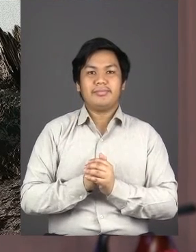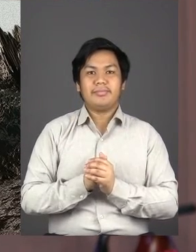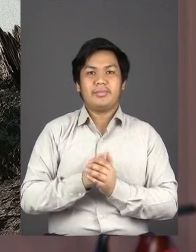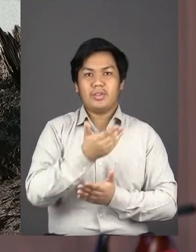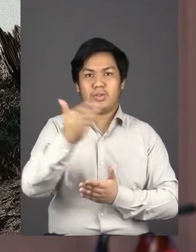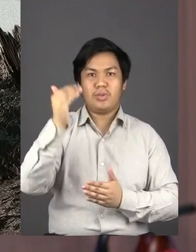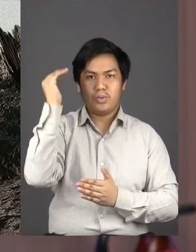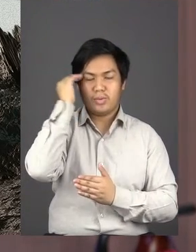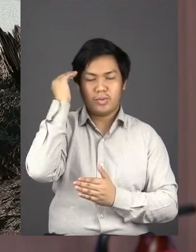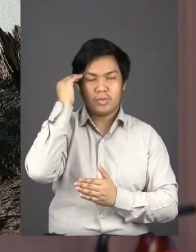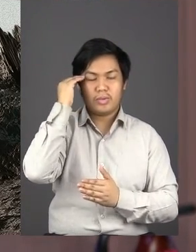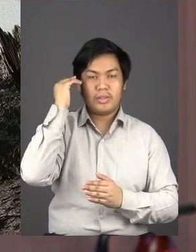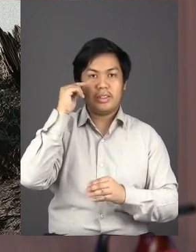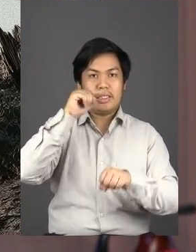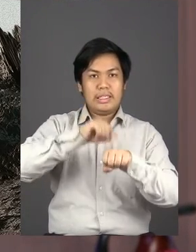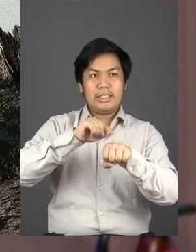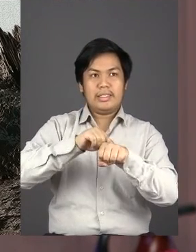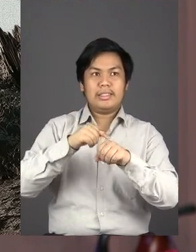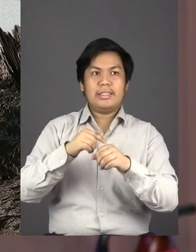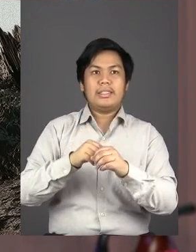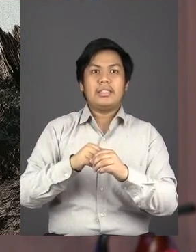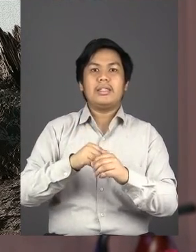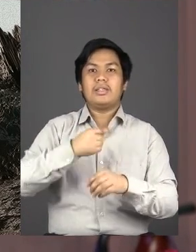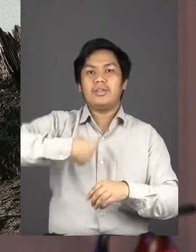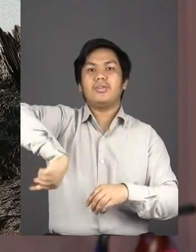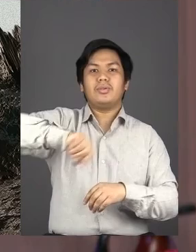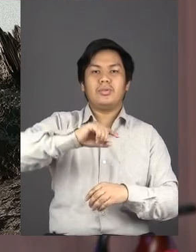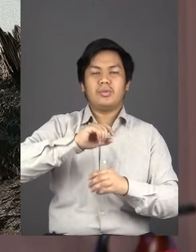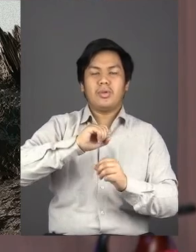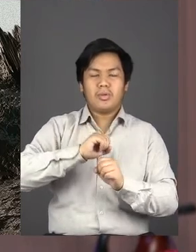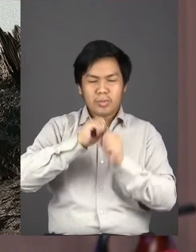time that the hour has come for you to wake from sleep.